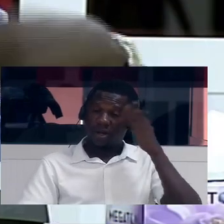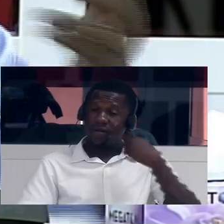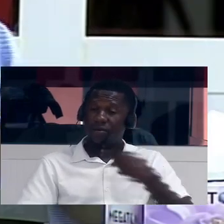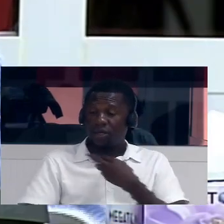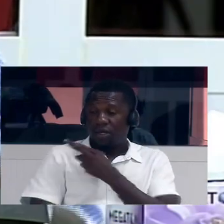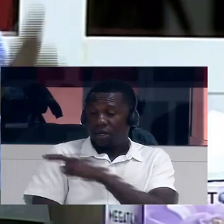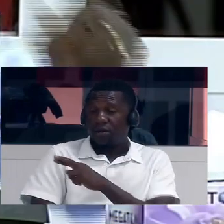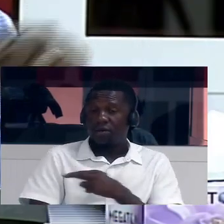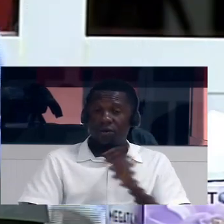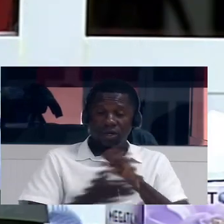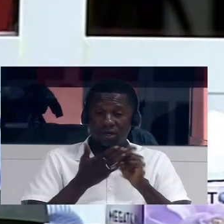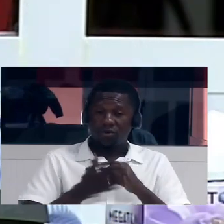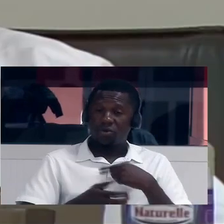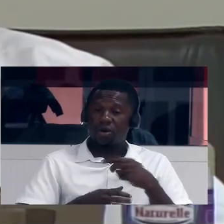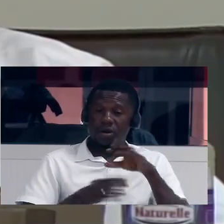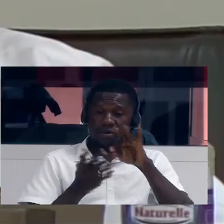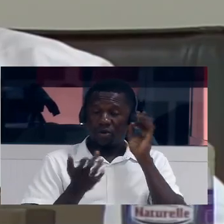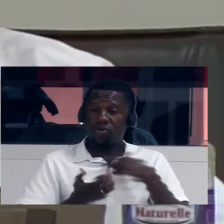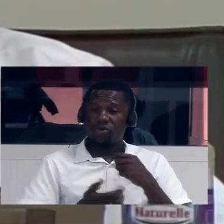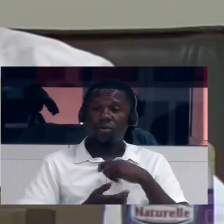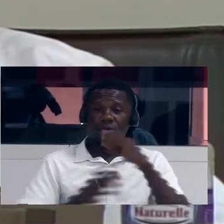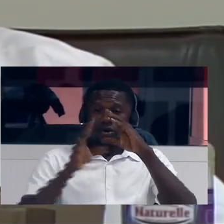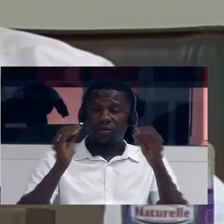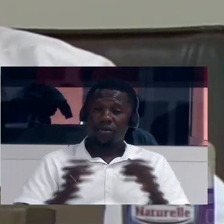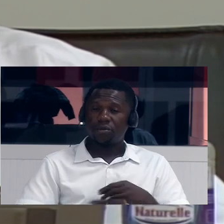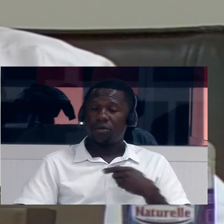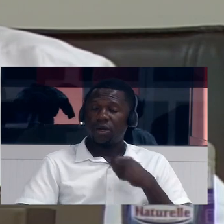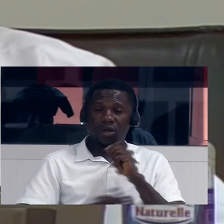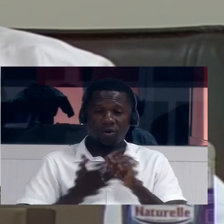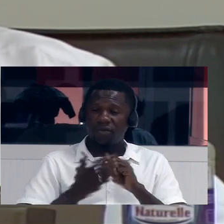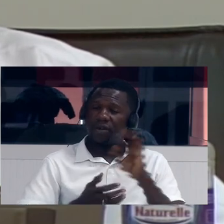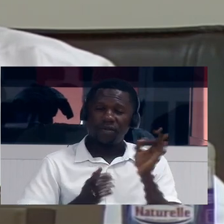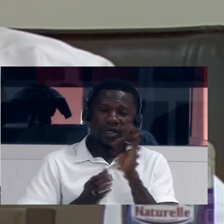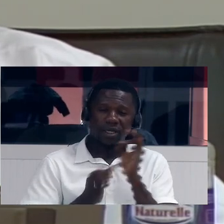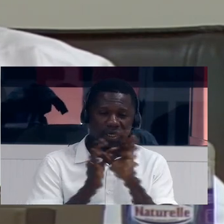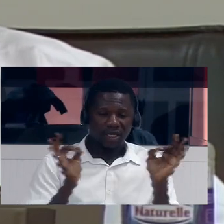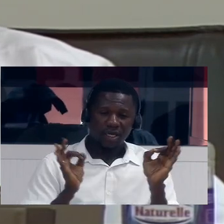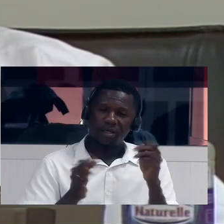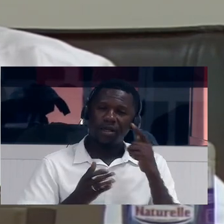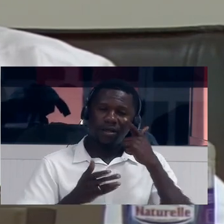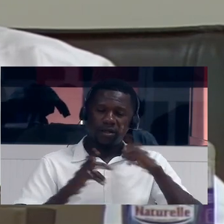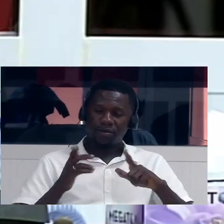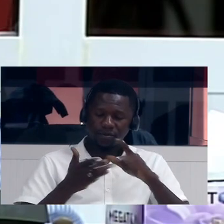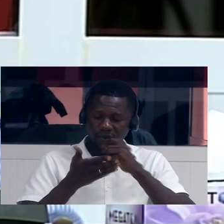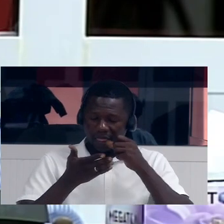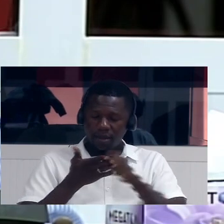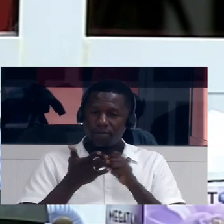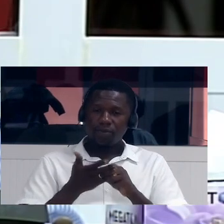was recently appointed to some office. But I wrote a very nice letter. A very nice letter declining